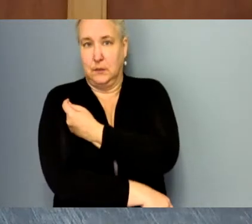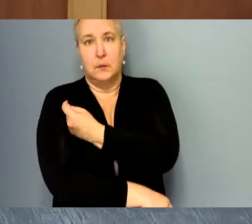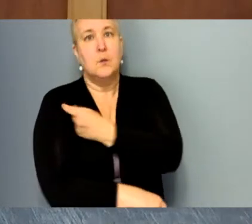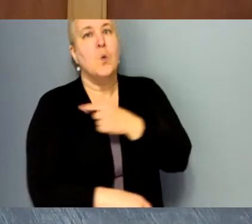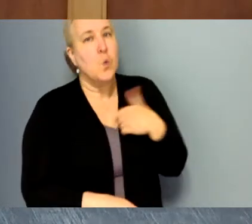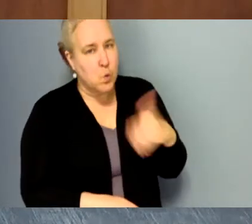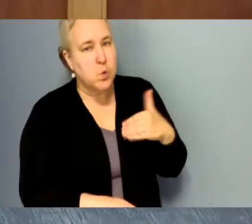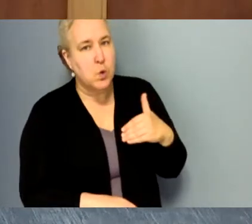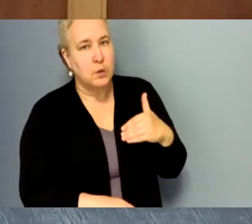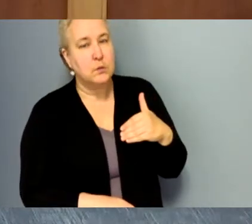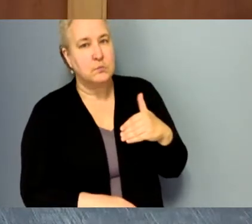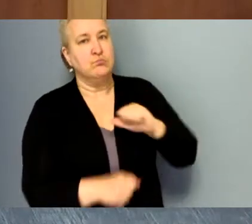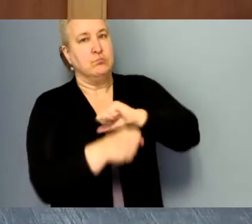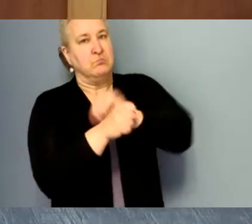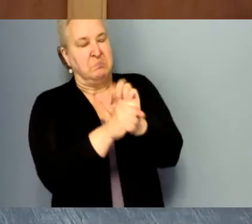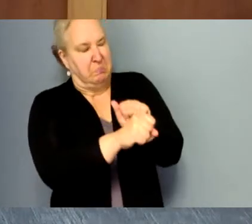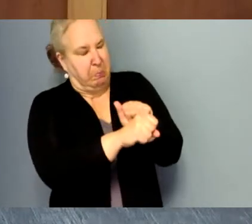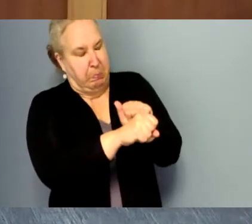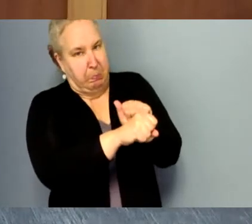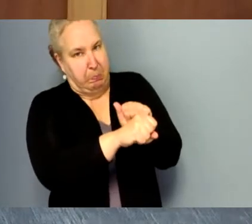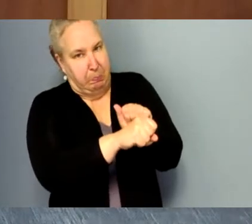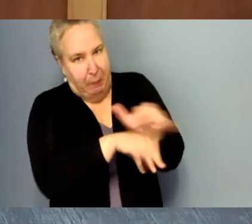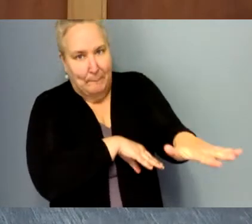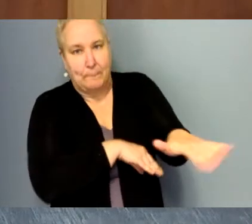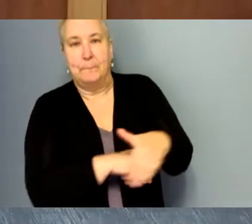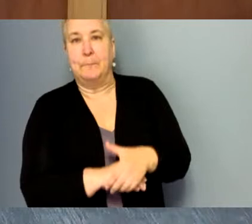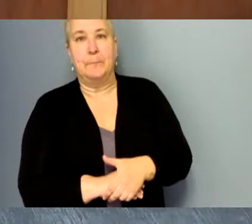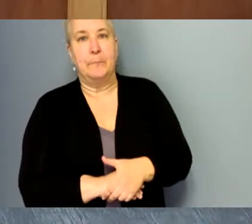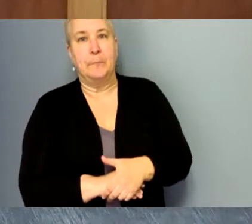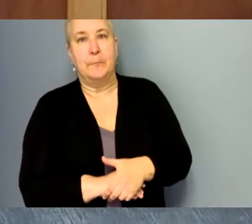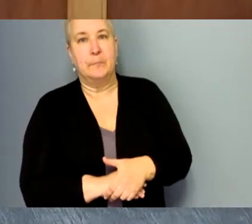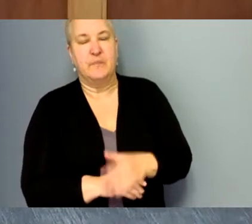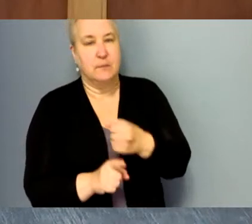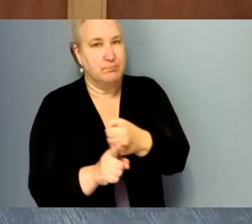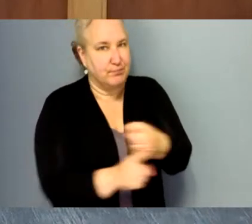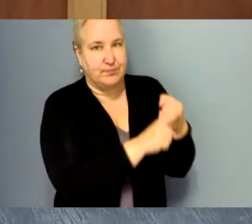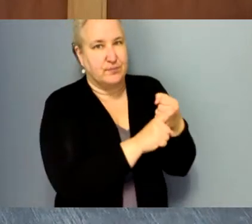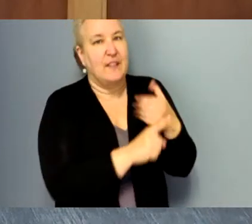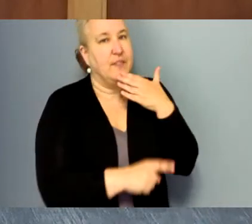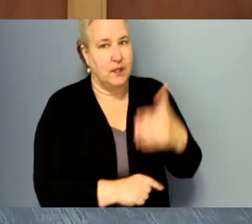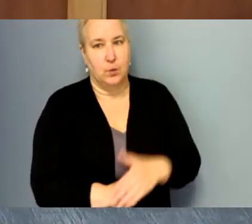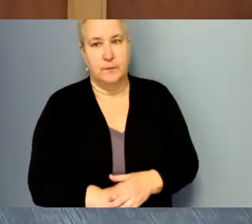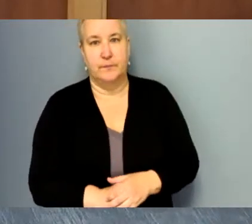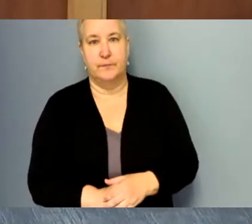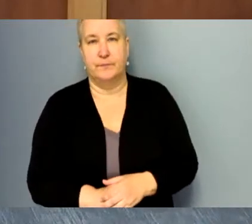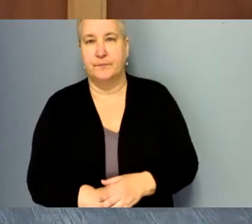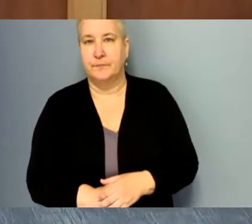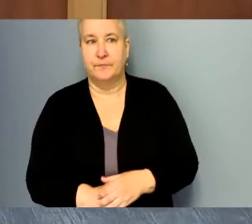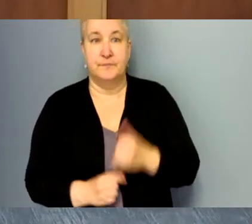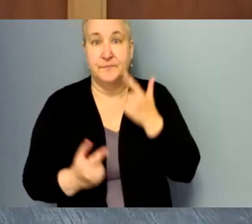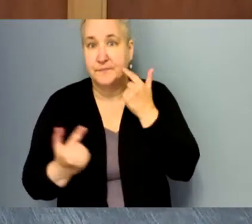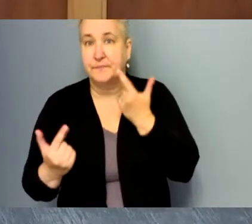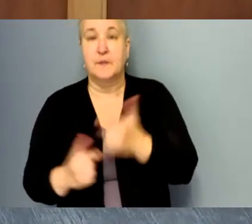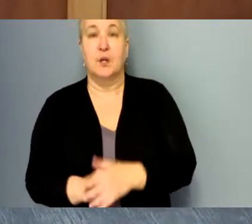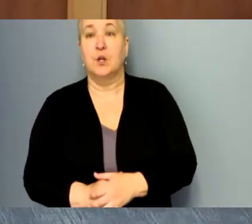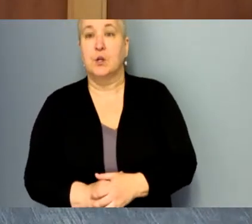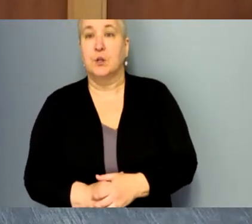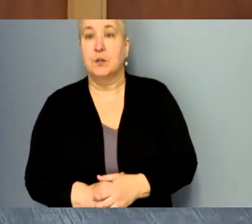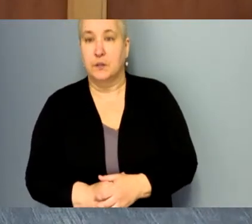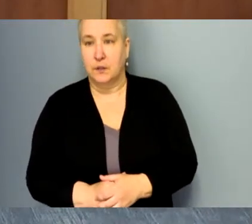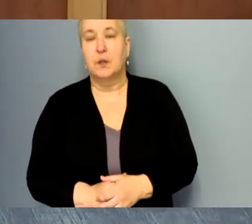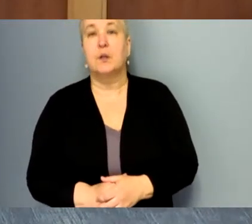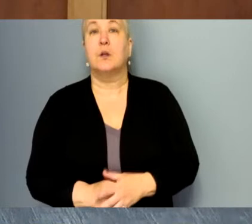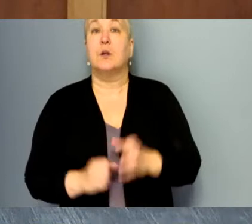incredibly hard by COVID-19. Thank you. So, all